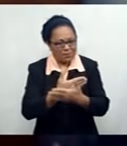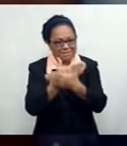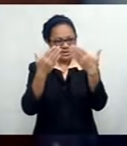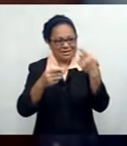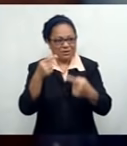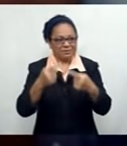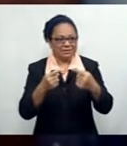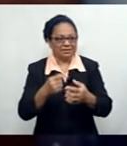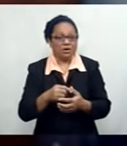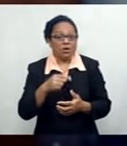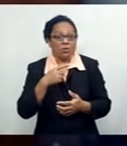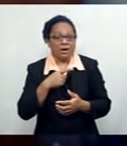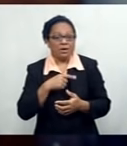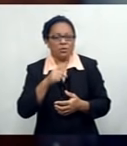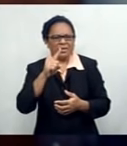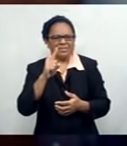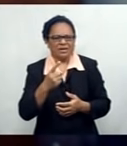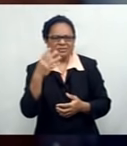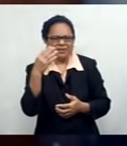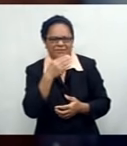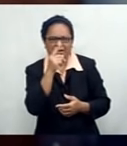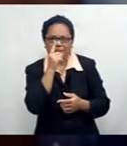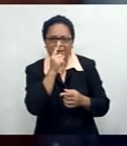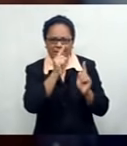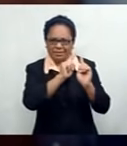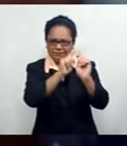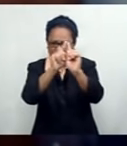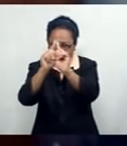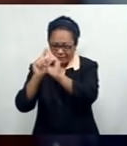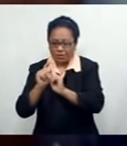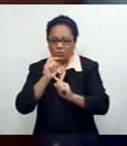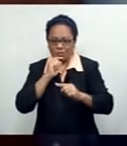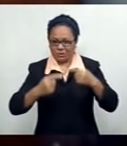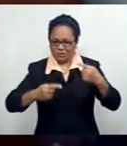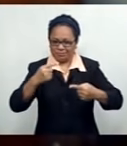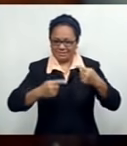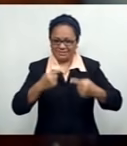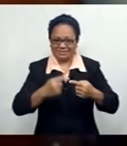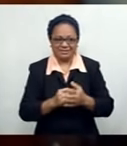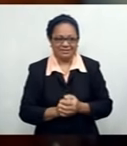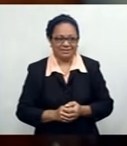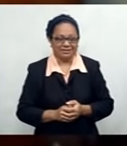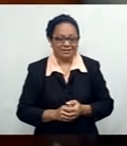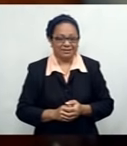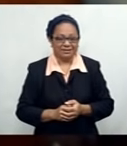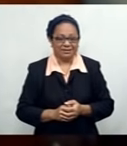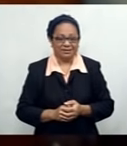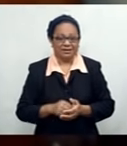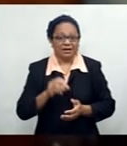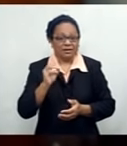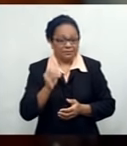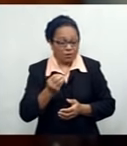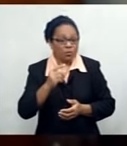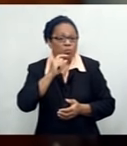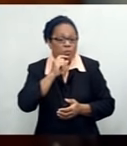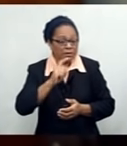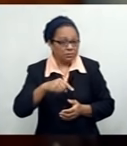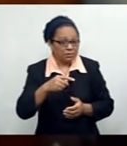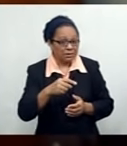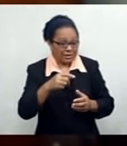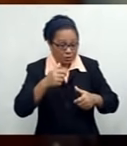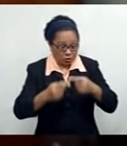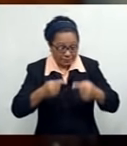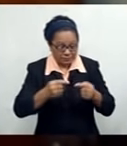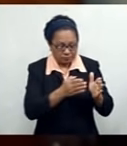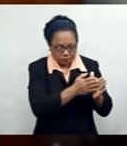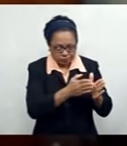least 1,500 chess players from all over the world in that event. So that will continue across to the middle of